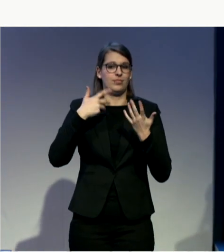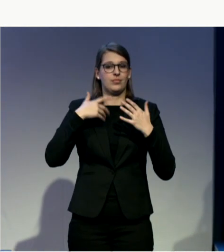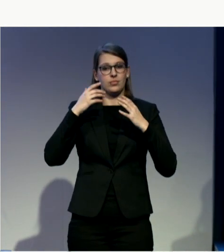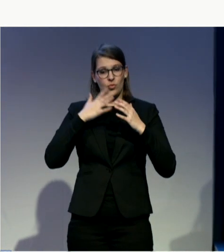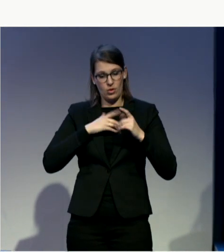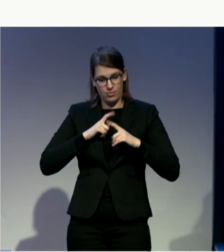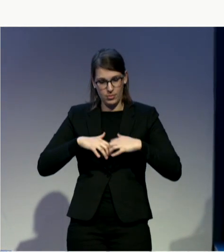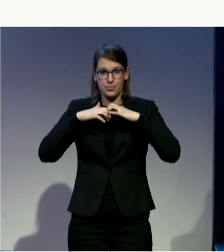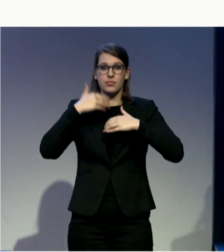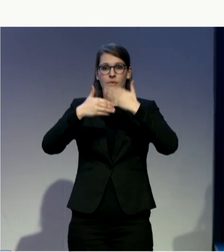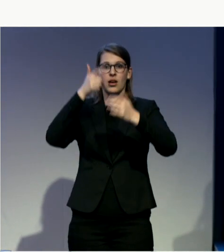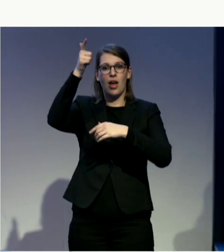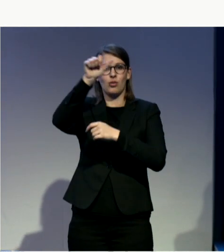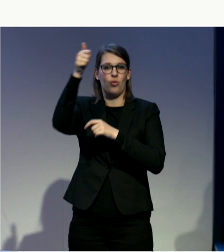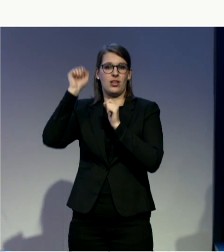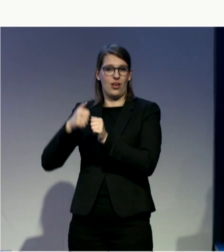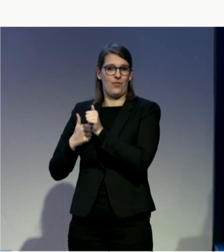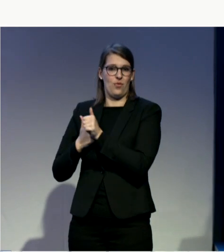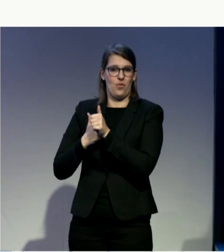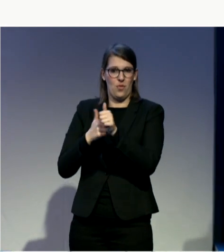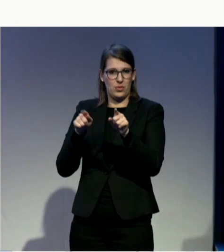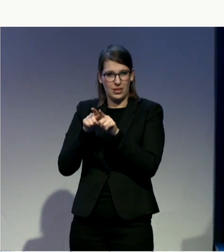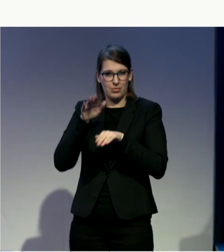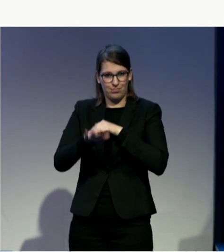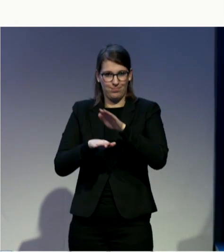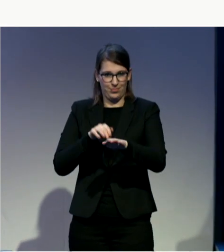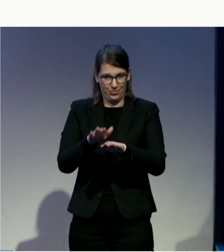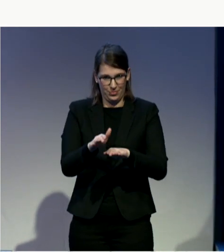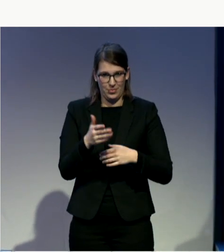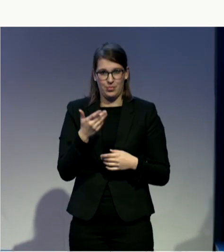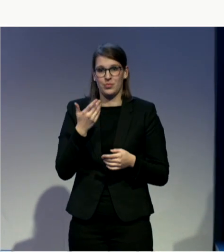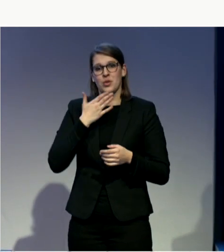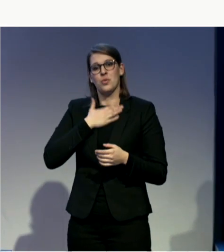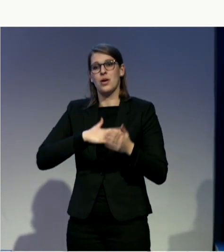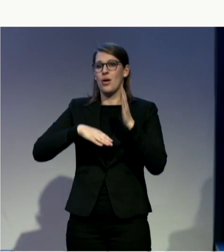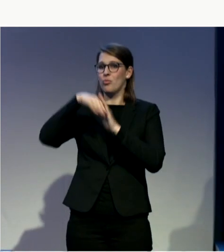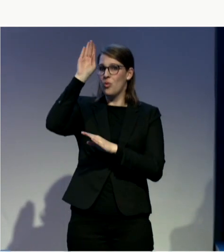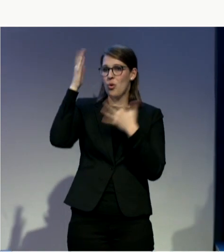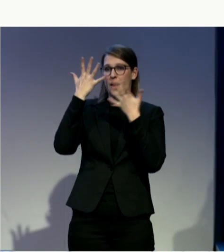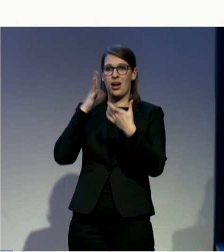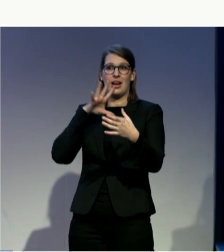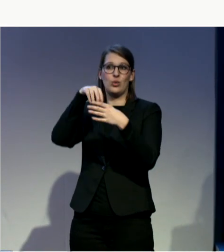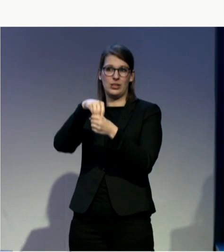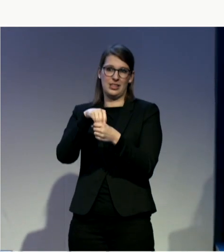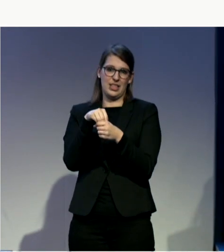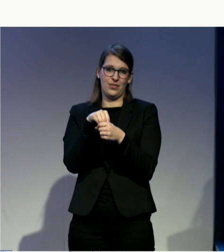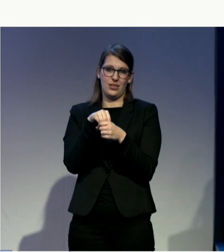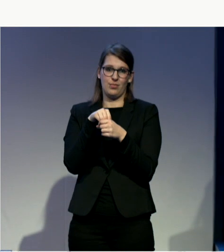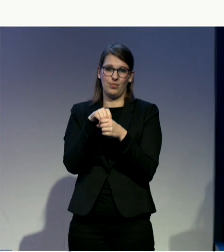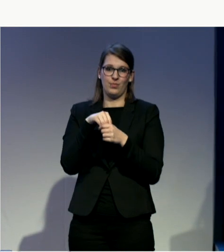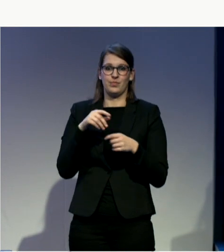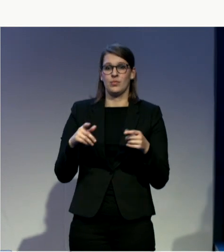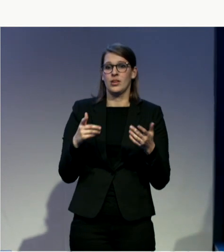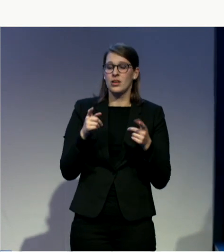to consider is to be very inclusive in the way they structure